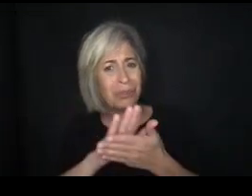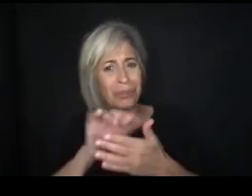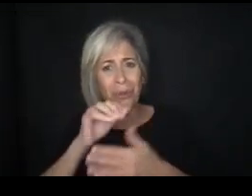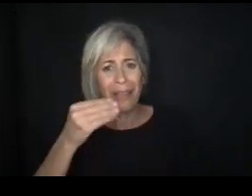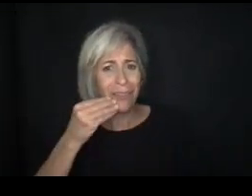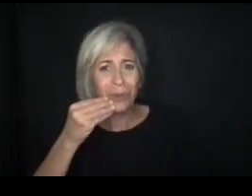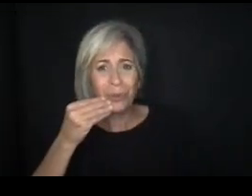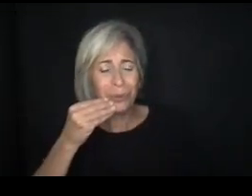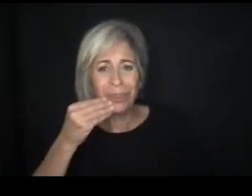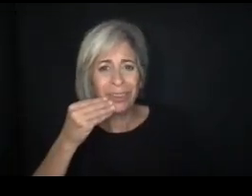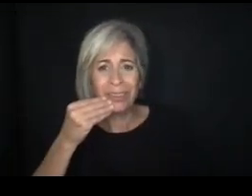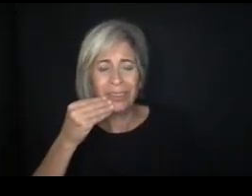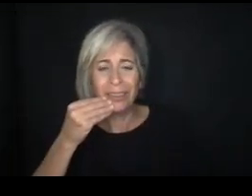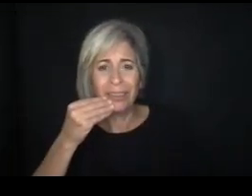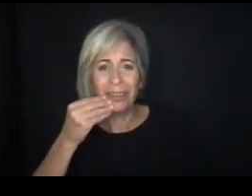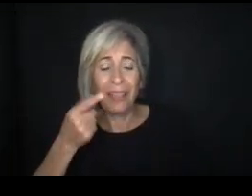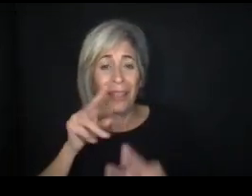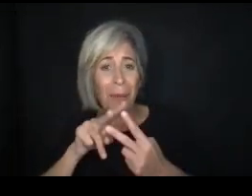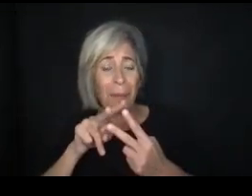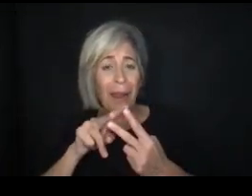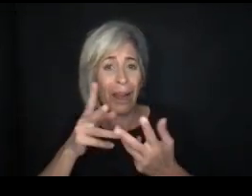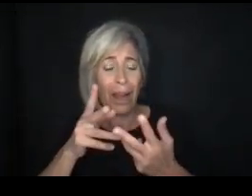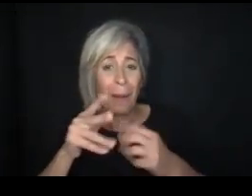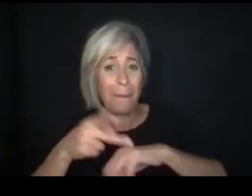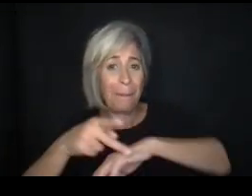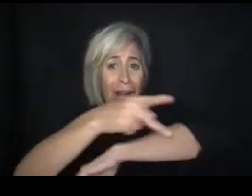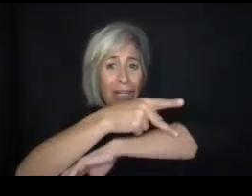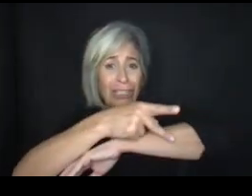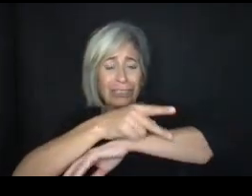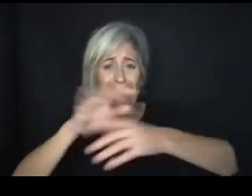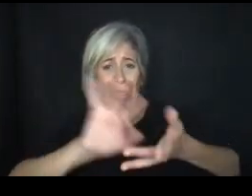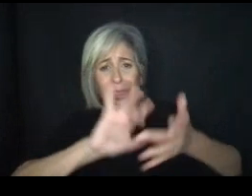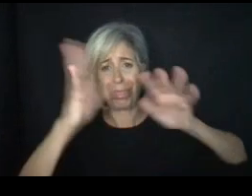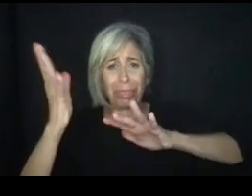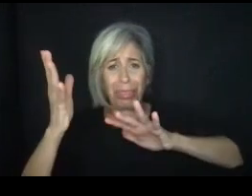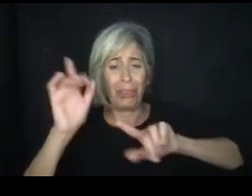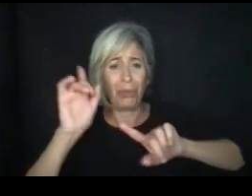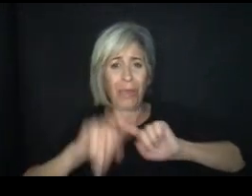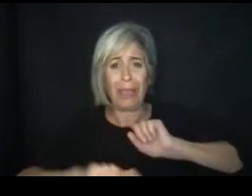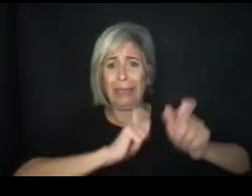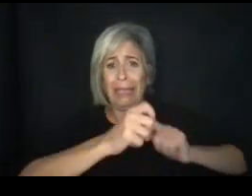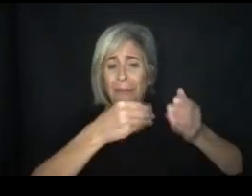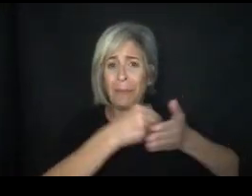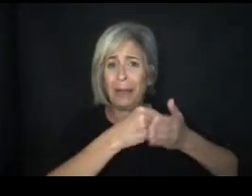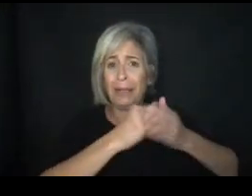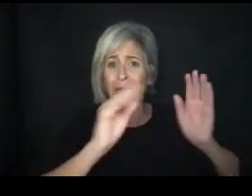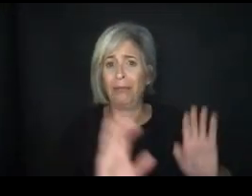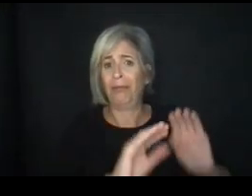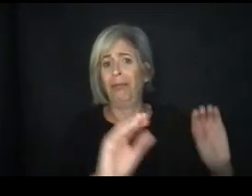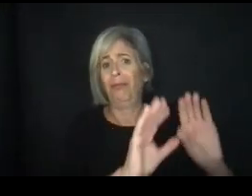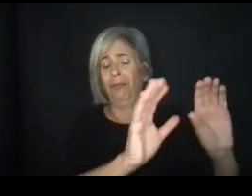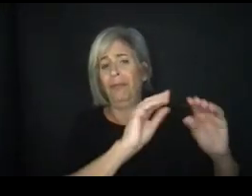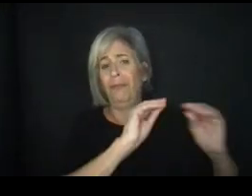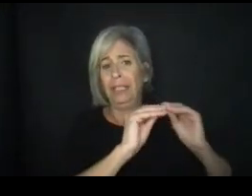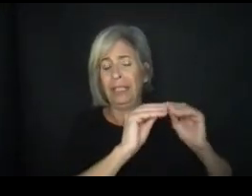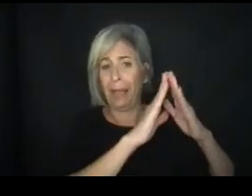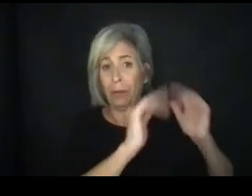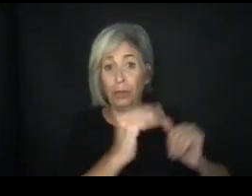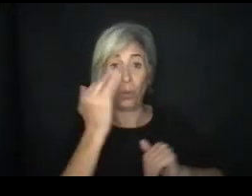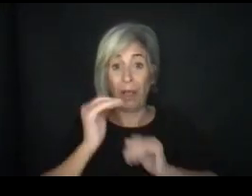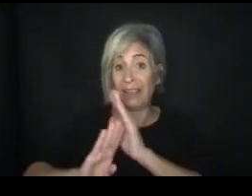food. Their apartments are run down, and you don't want to give any money to fix up these houses because the